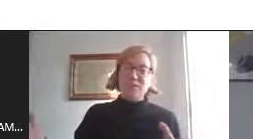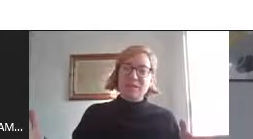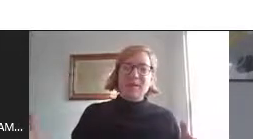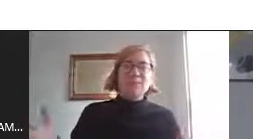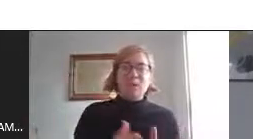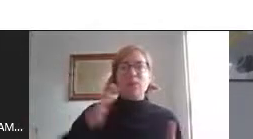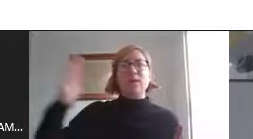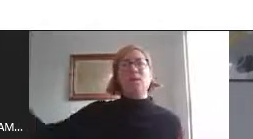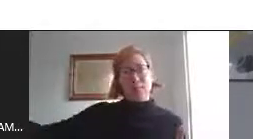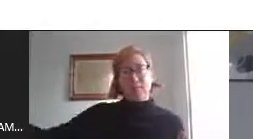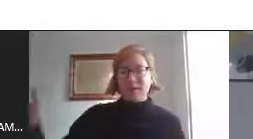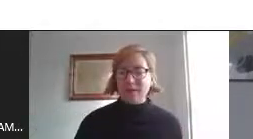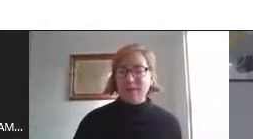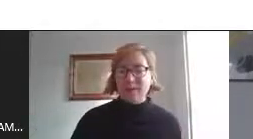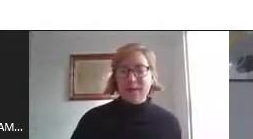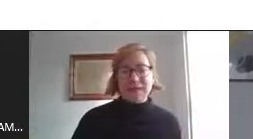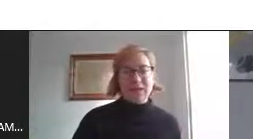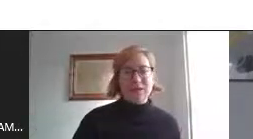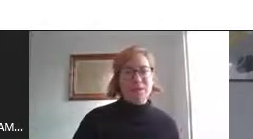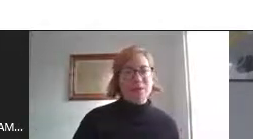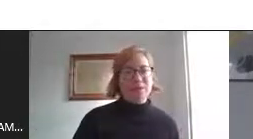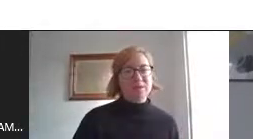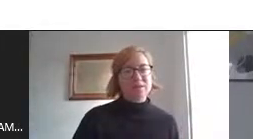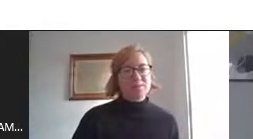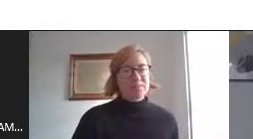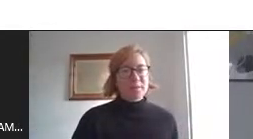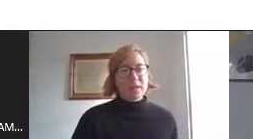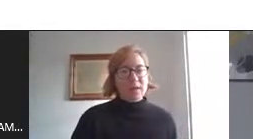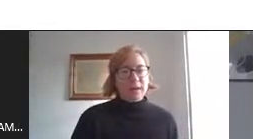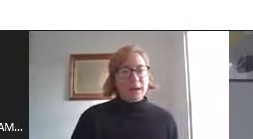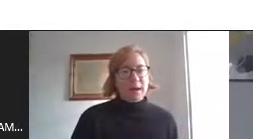stepping stones, with that being the end point.